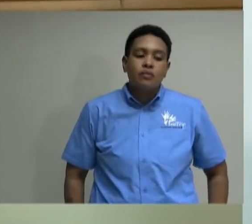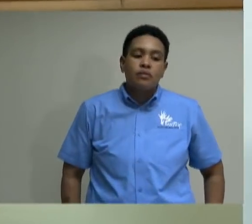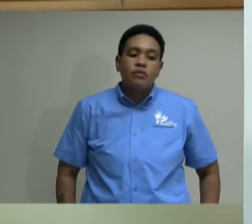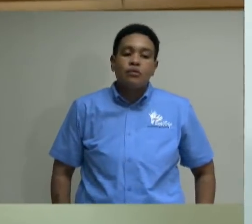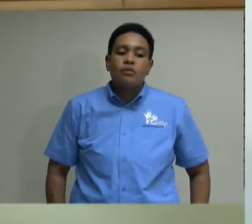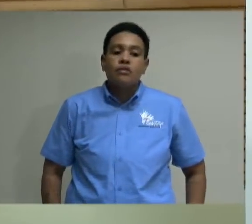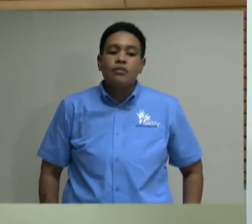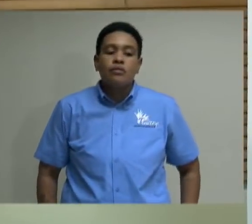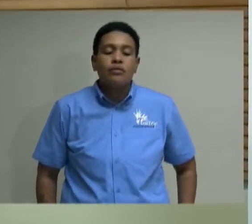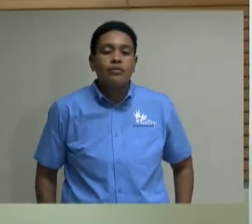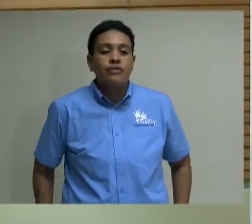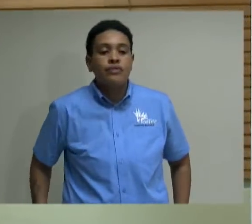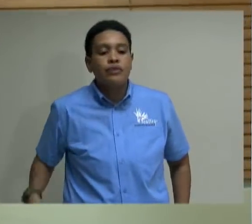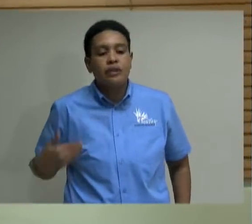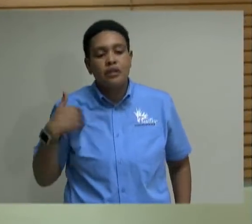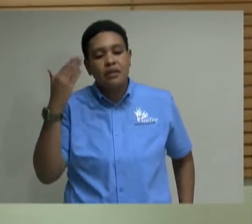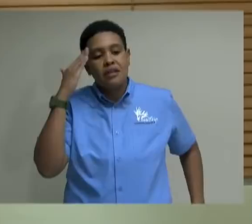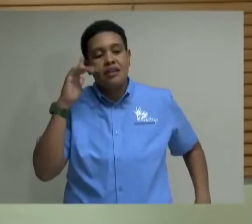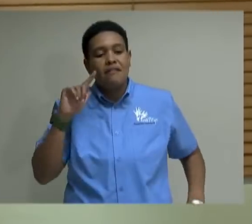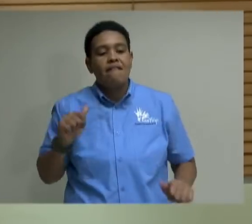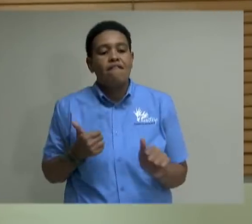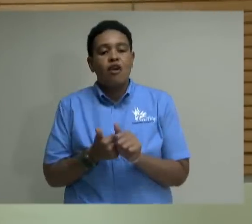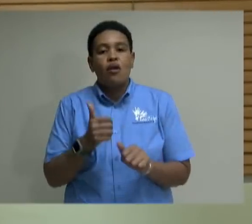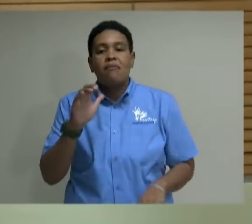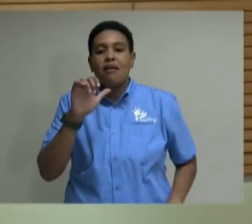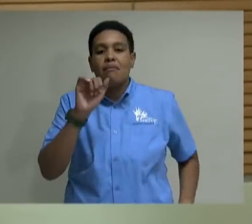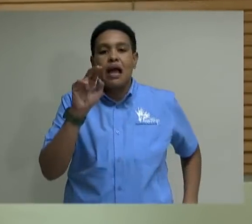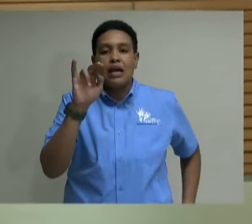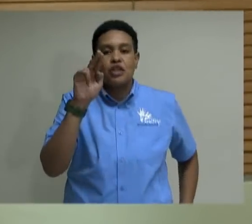Thank you very much, Minister. I think we have a follow-up from Cassius.